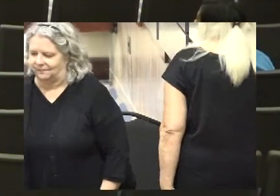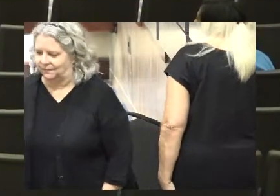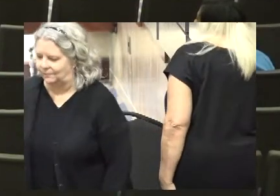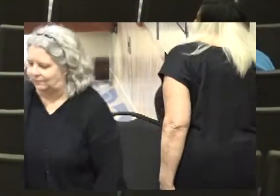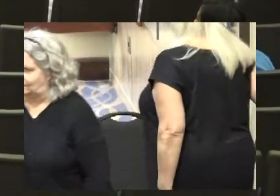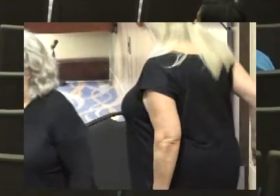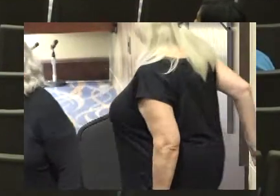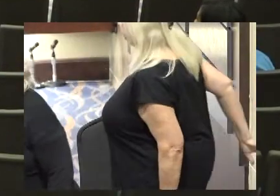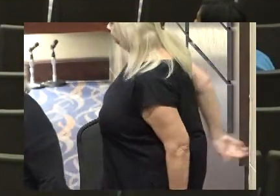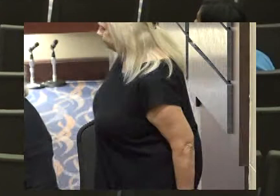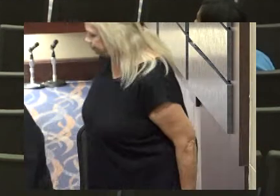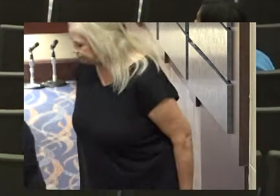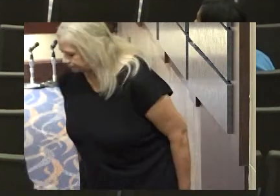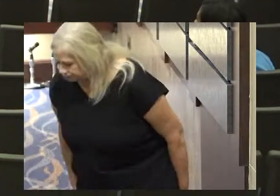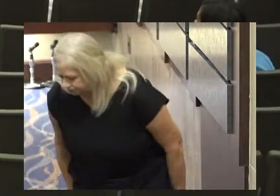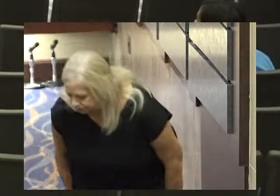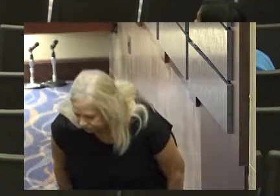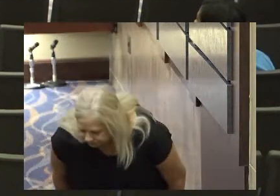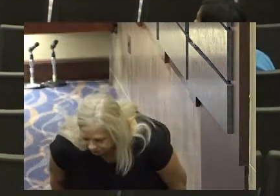like, oh, okay, that's cool.